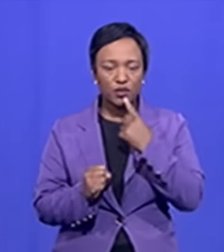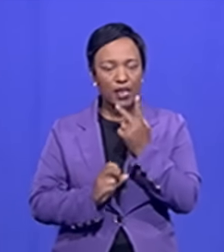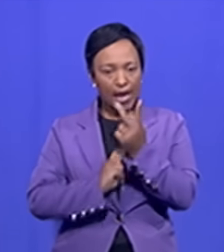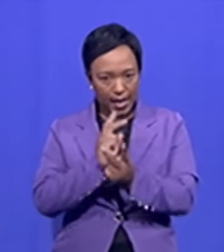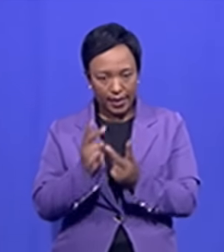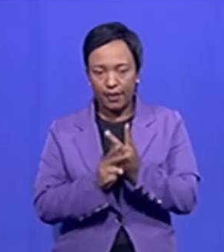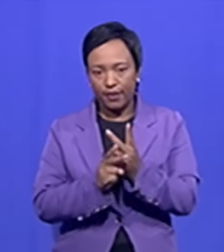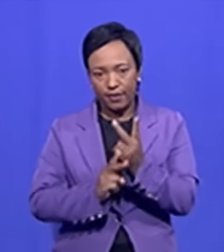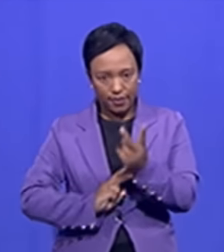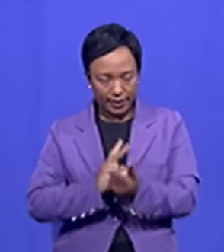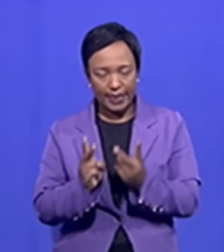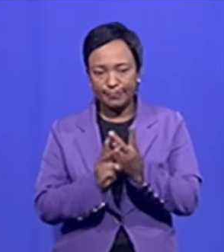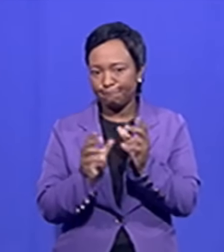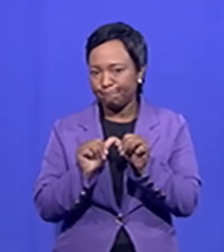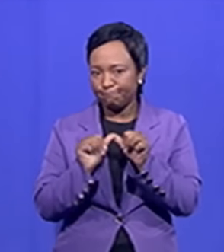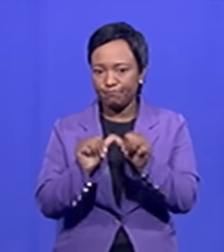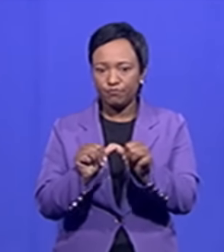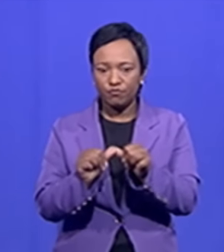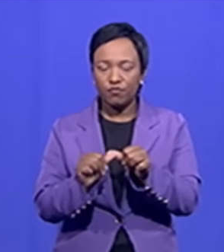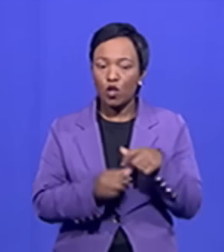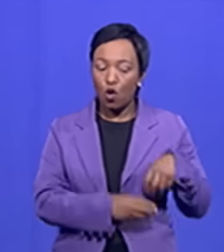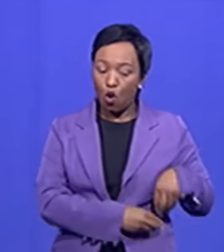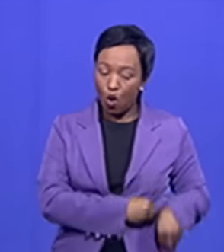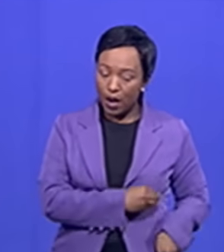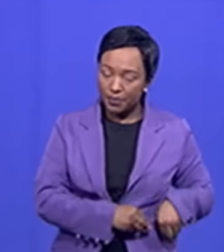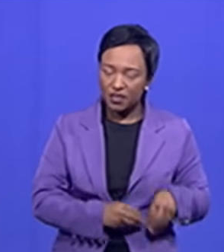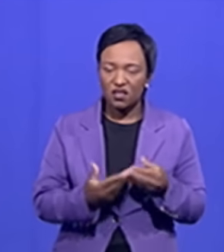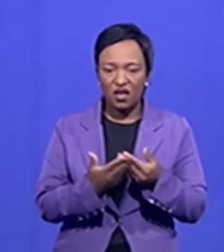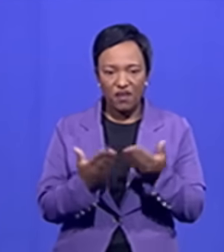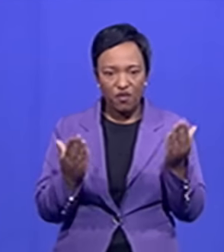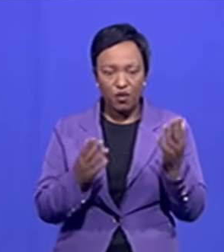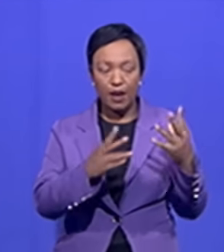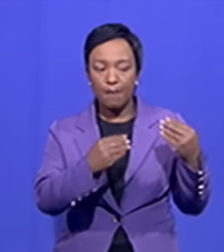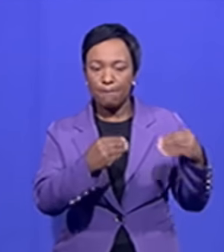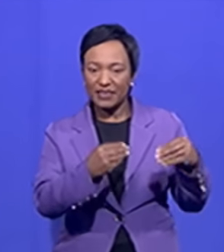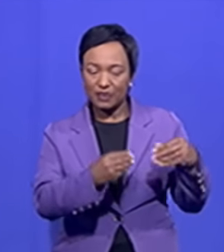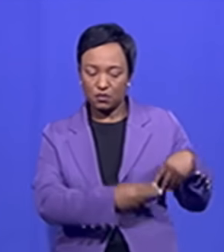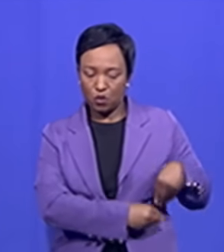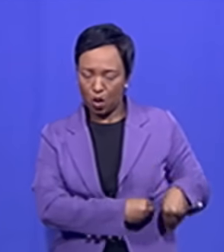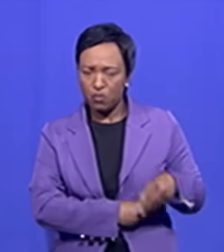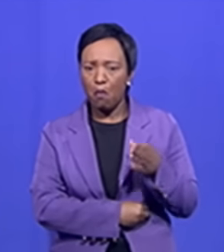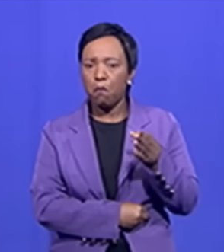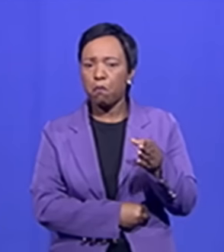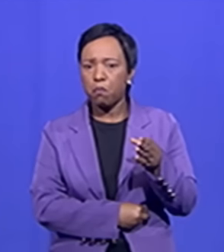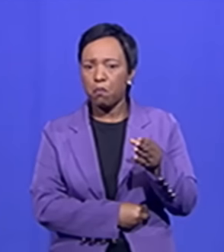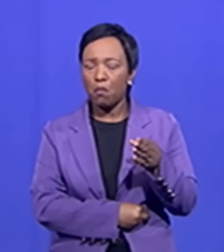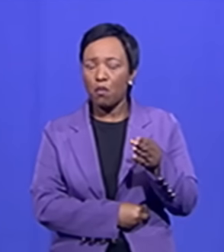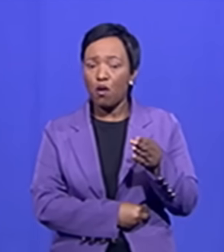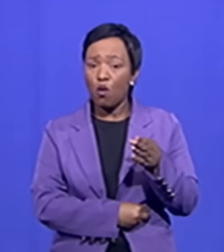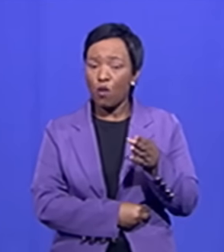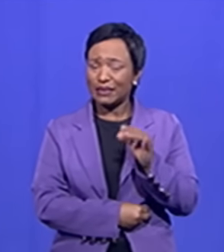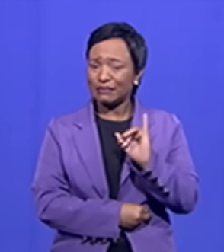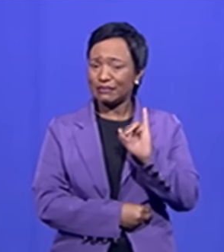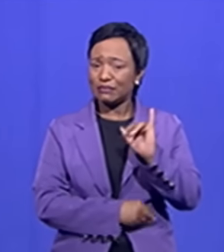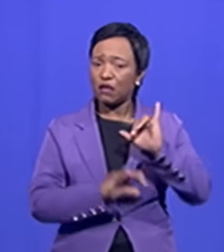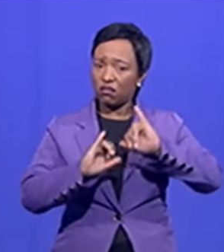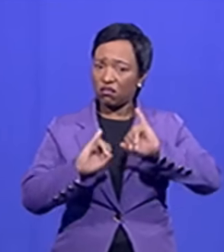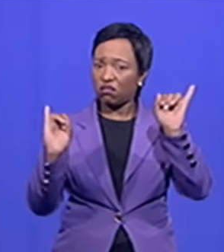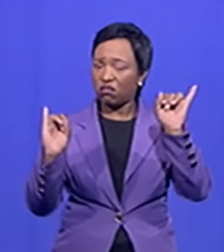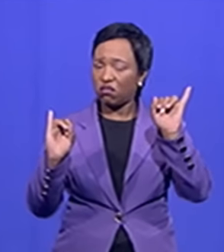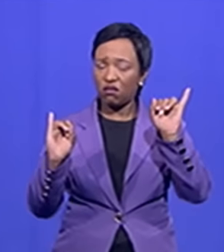come home. There is corruption everywhere. There's corporate corruption that is running amok without